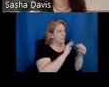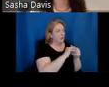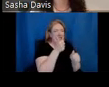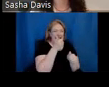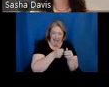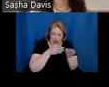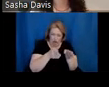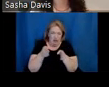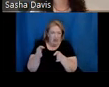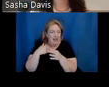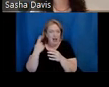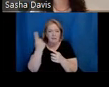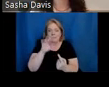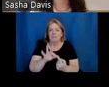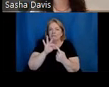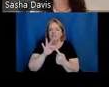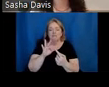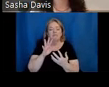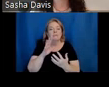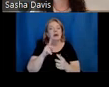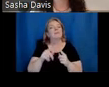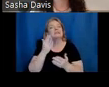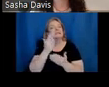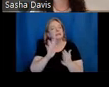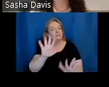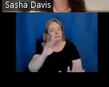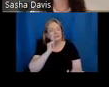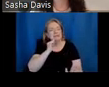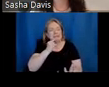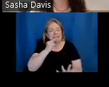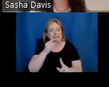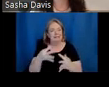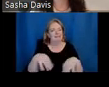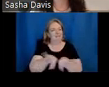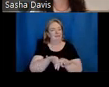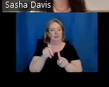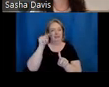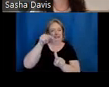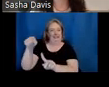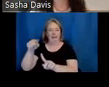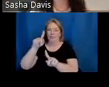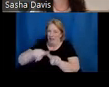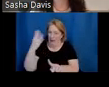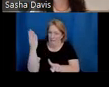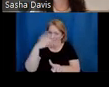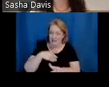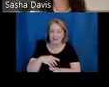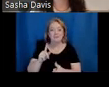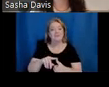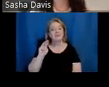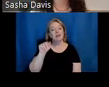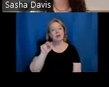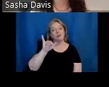some truly unique gems and a few things that you should not miss when you're out on your own adventures. Maria's